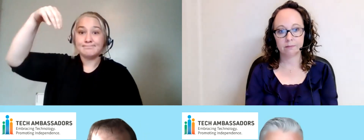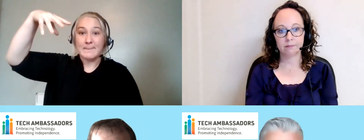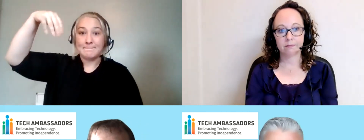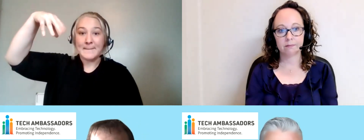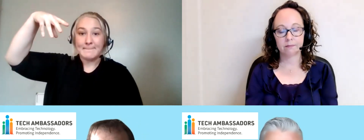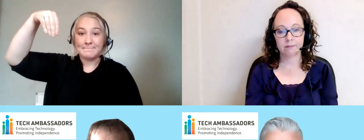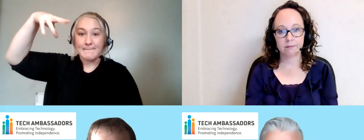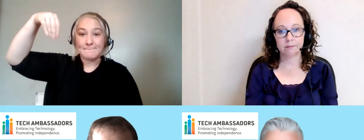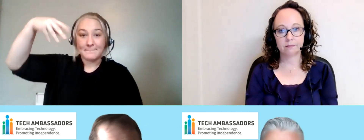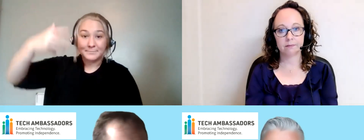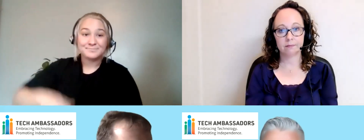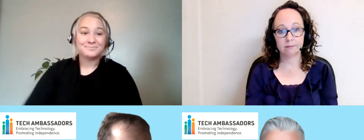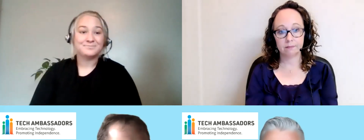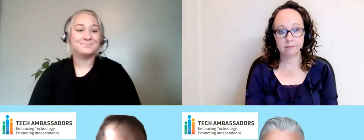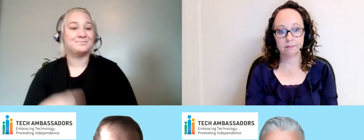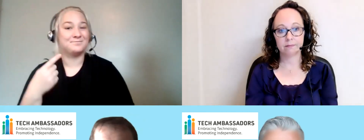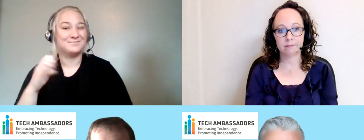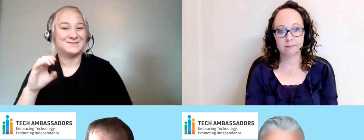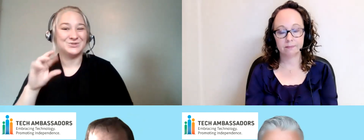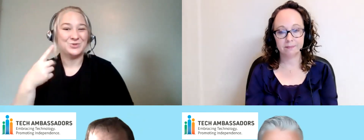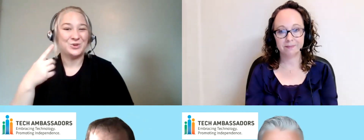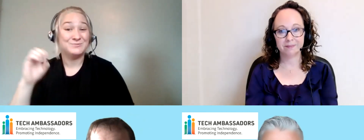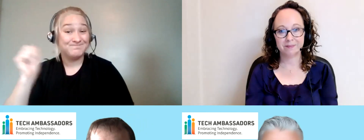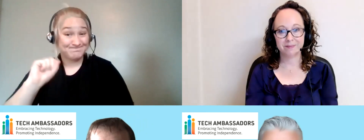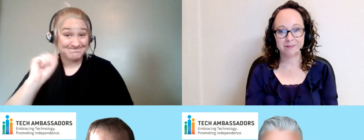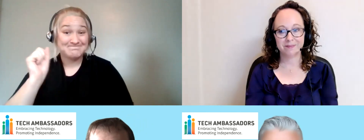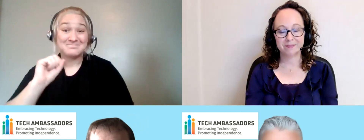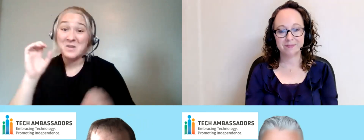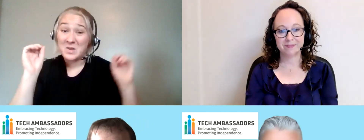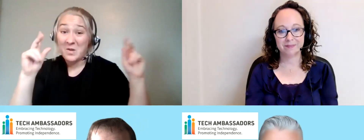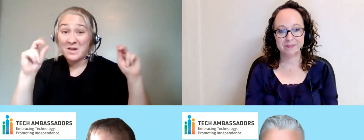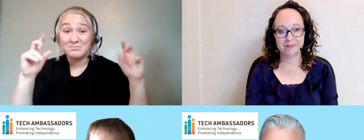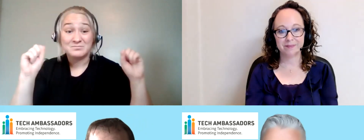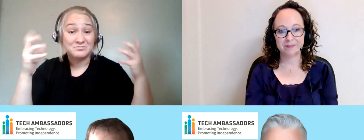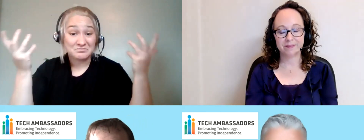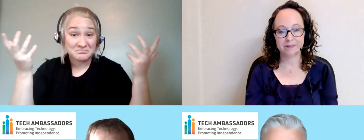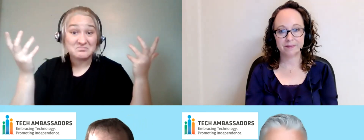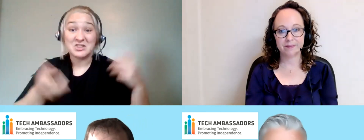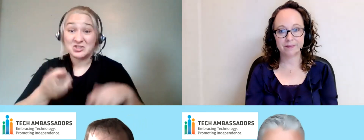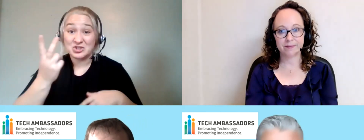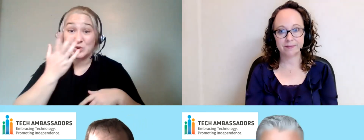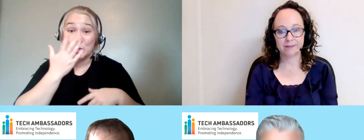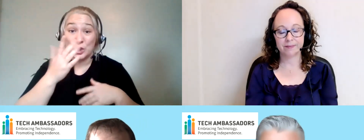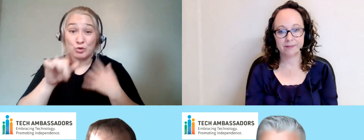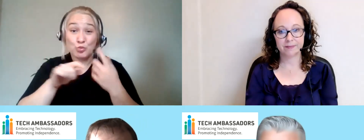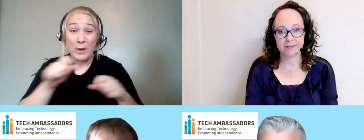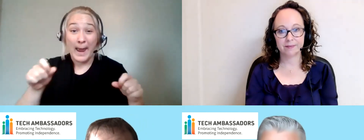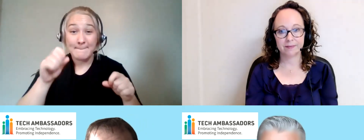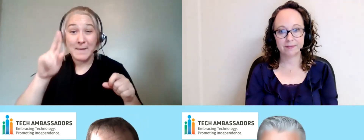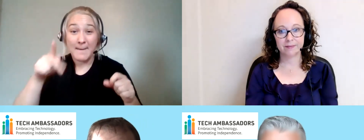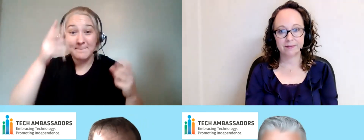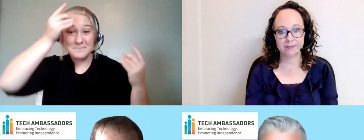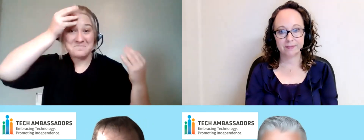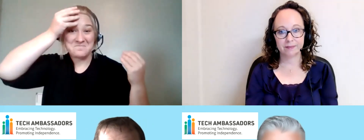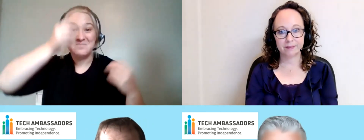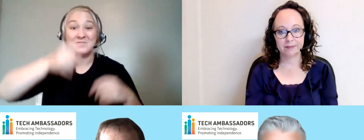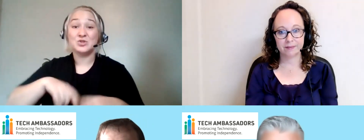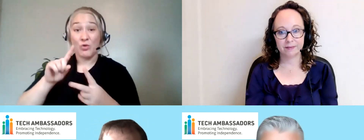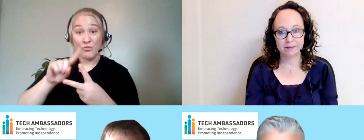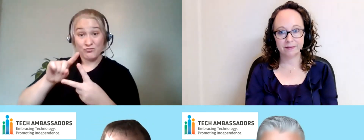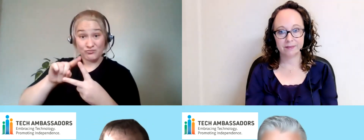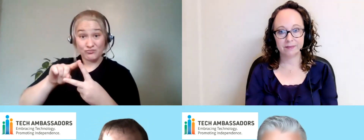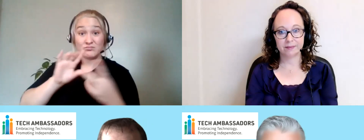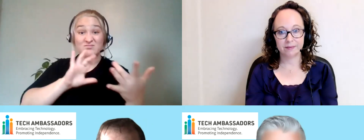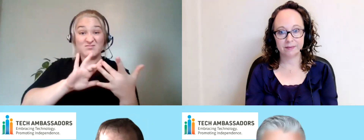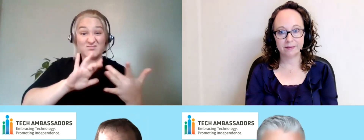Absolutely. All right. Well, so those are two good wrap up thoughts. One, get in touch with your